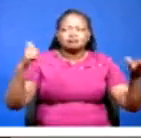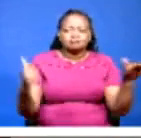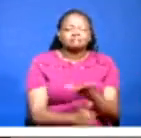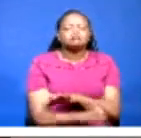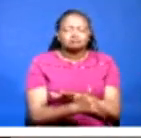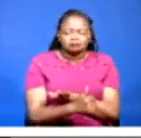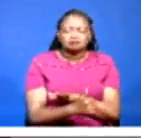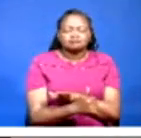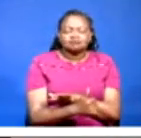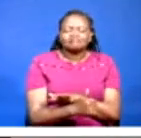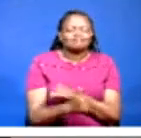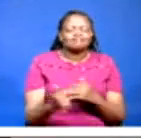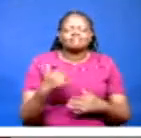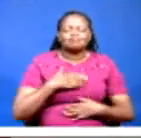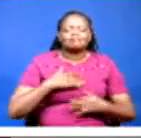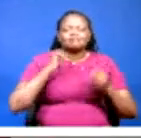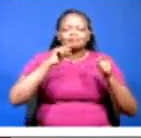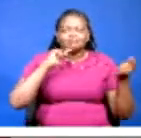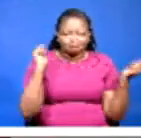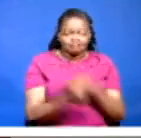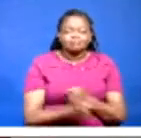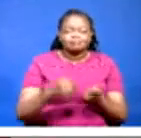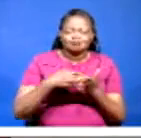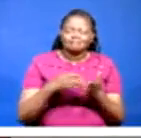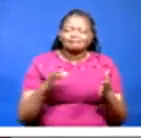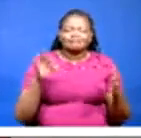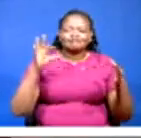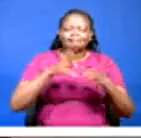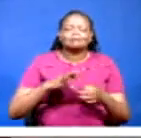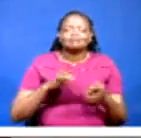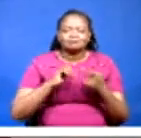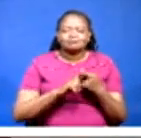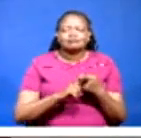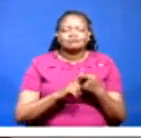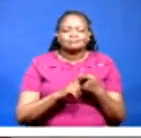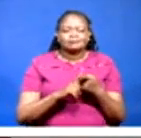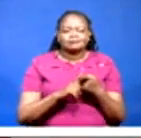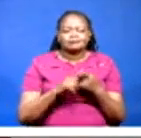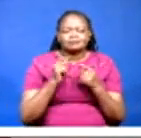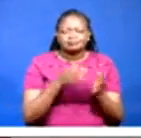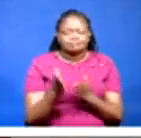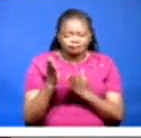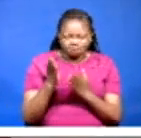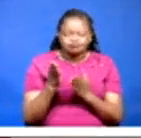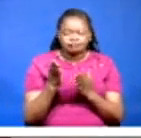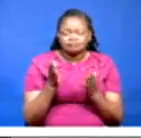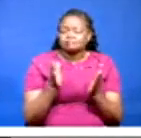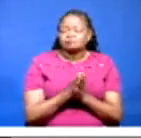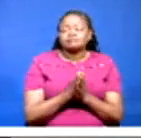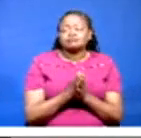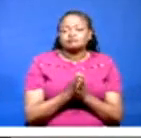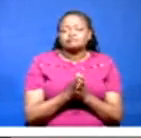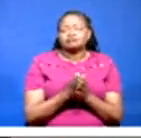underappreciated. It can transform the weakest link into a model and a threat into